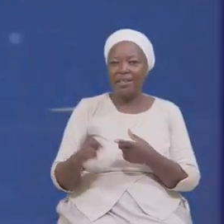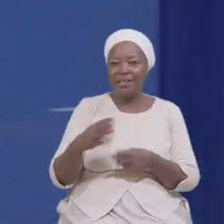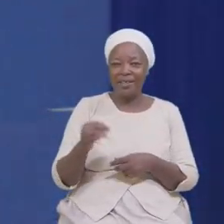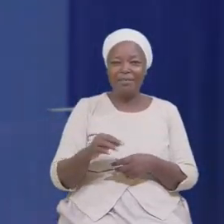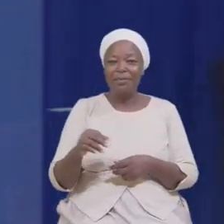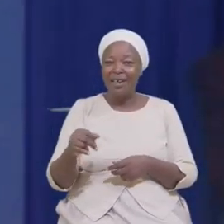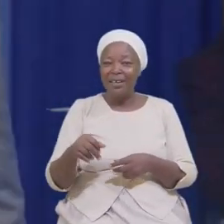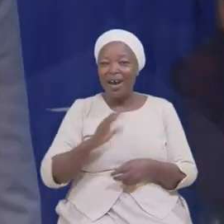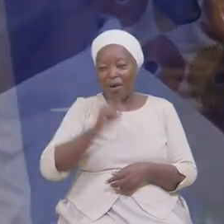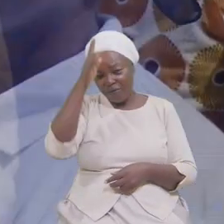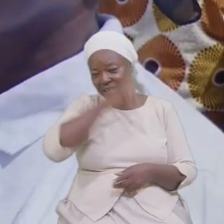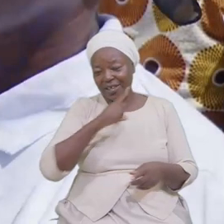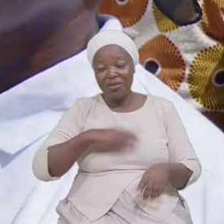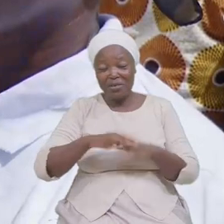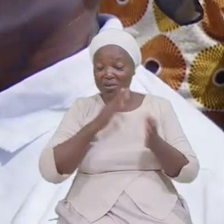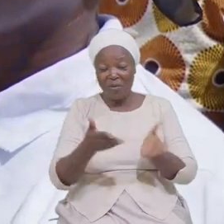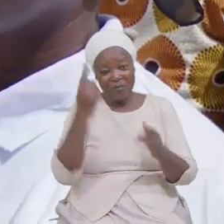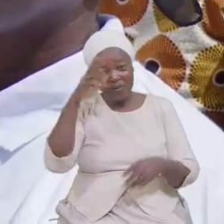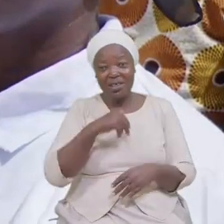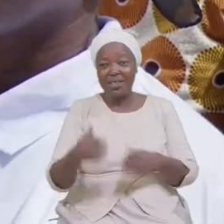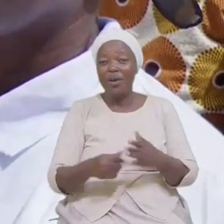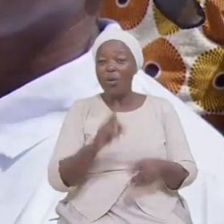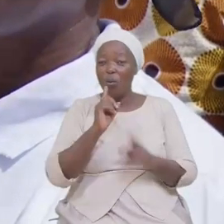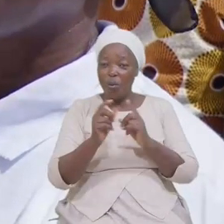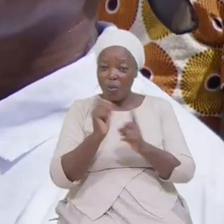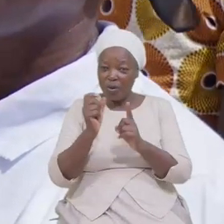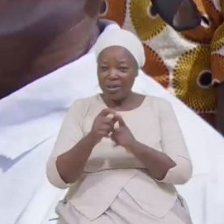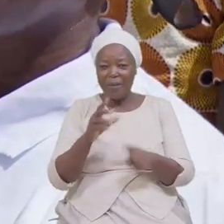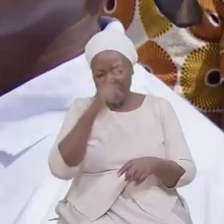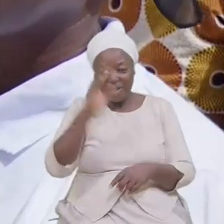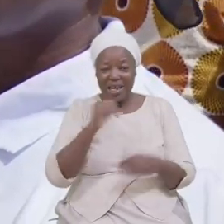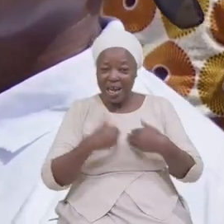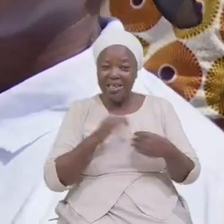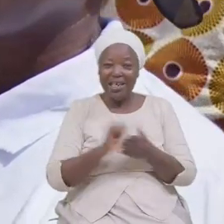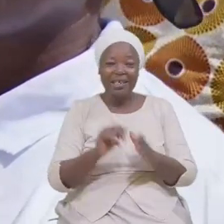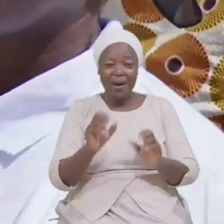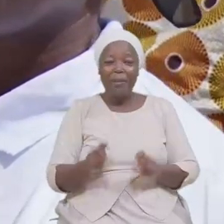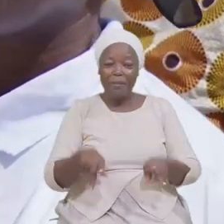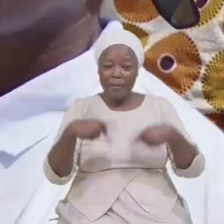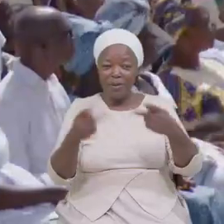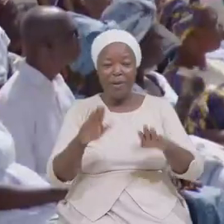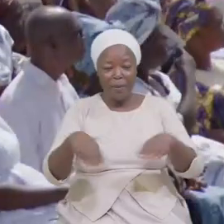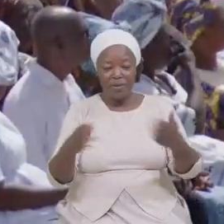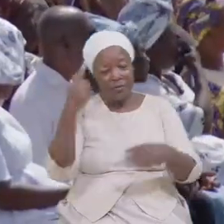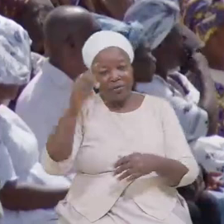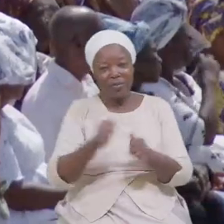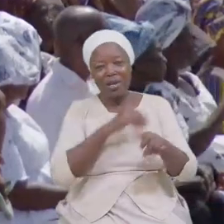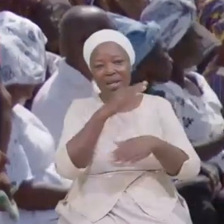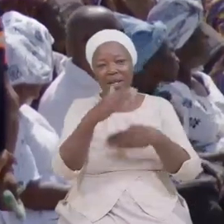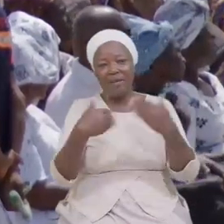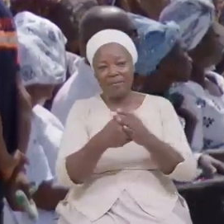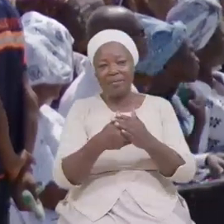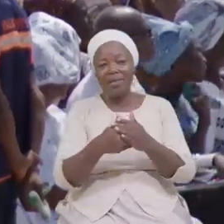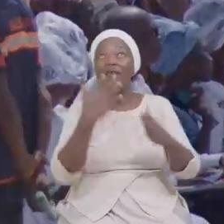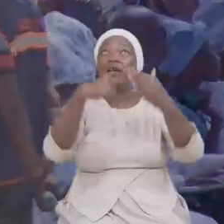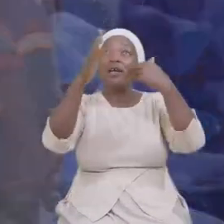you know, his affirmation, because I already have the affirmation from heaven. And so I said, let us pray. I said, Lord,